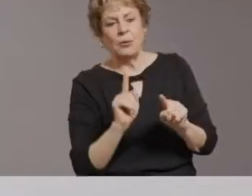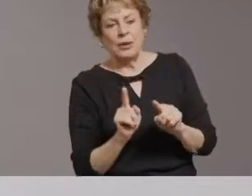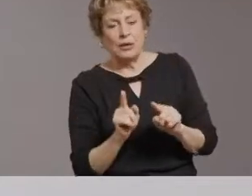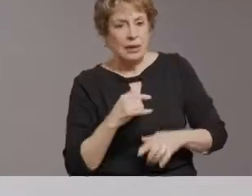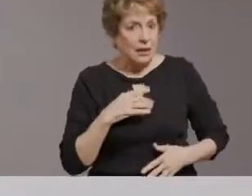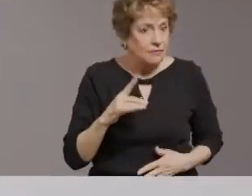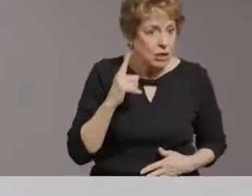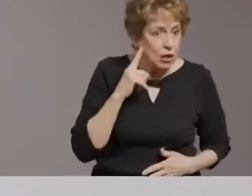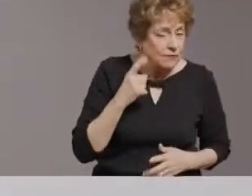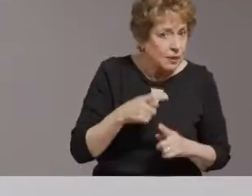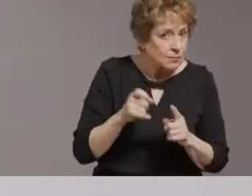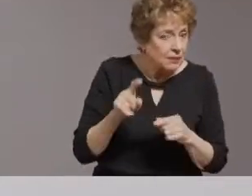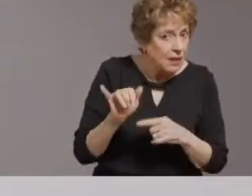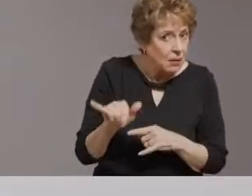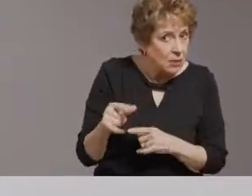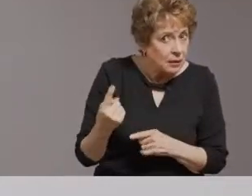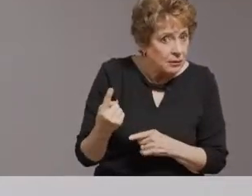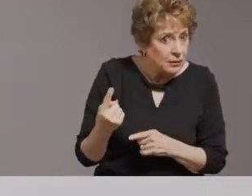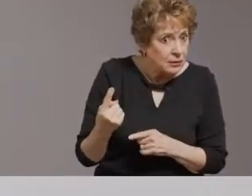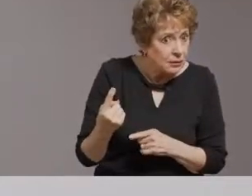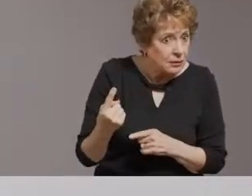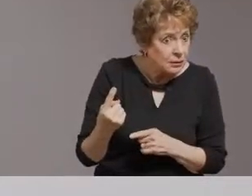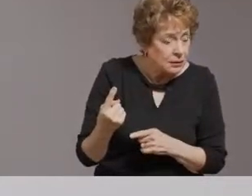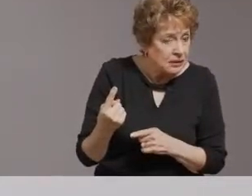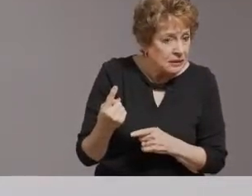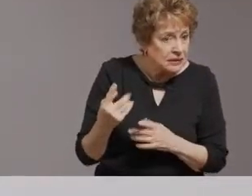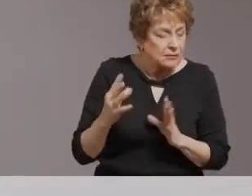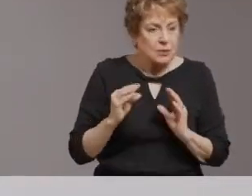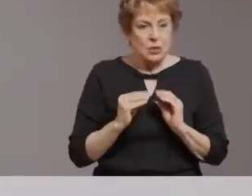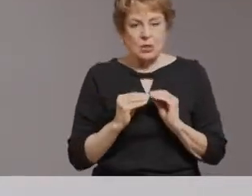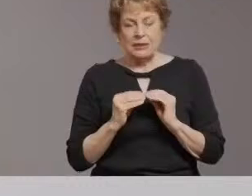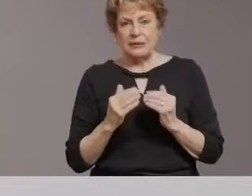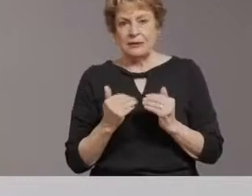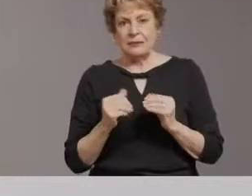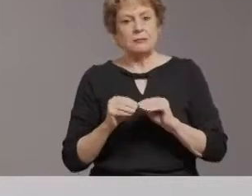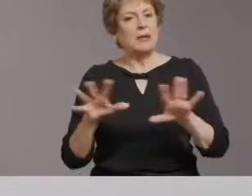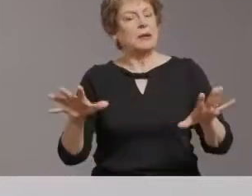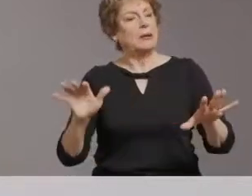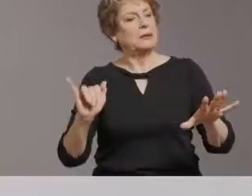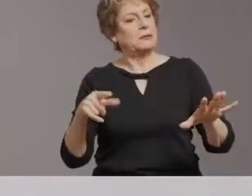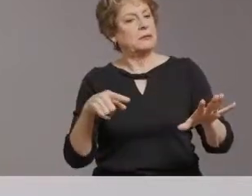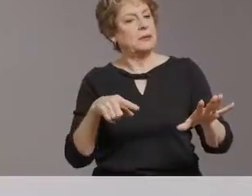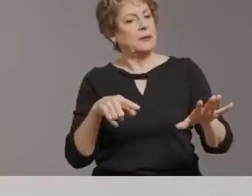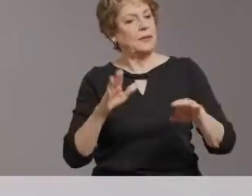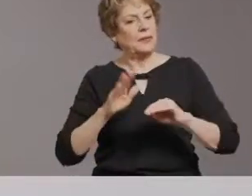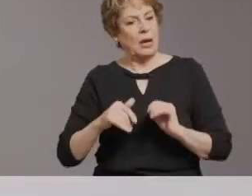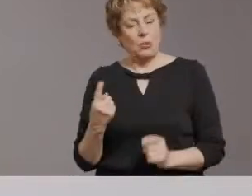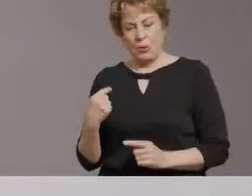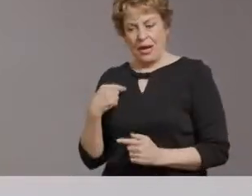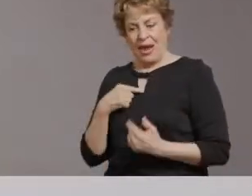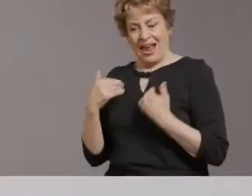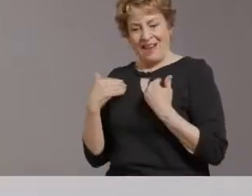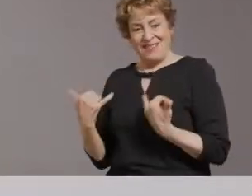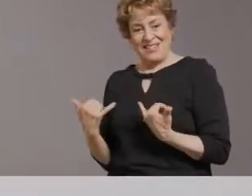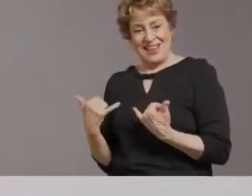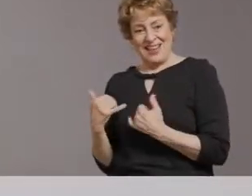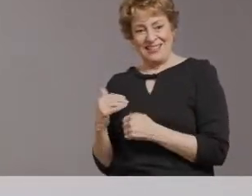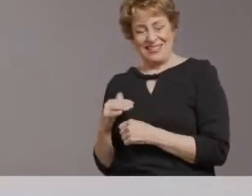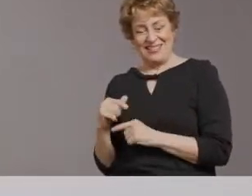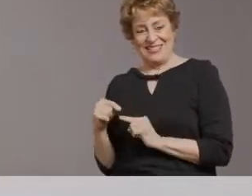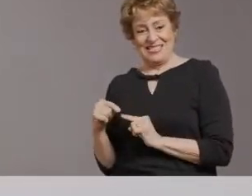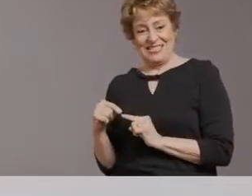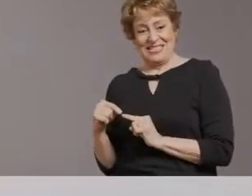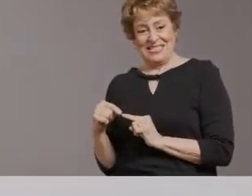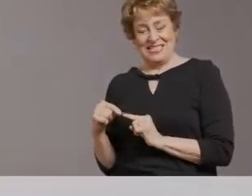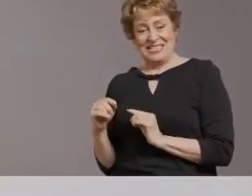is that it is more transmissible than the current one that we've been dealing with here in the United States.